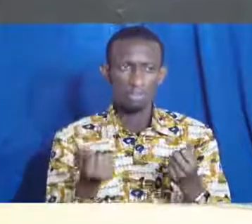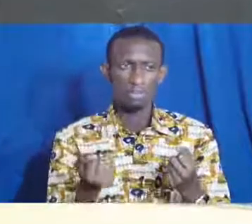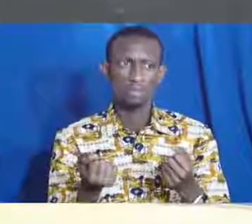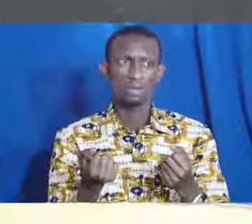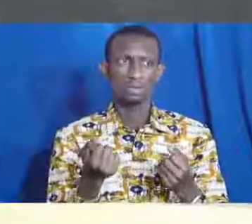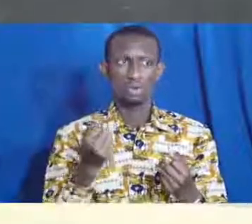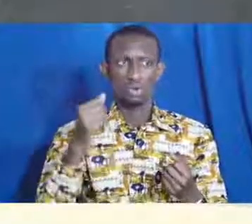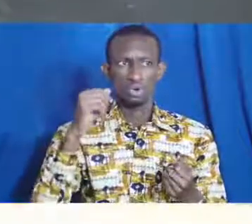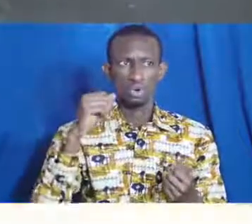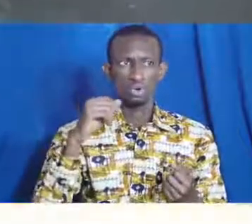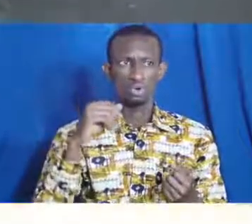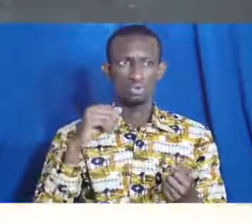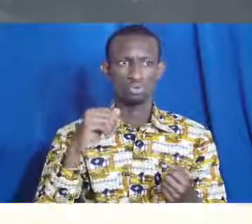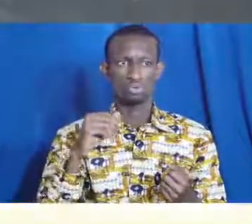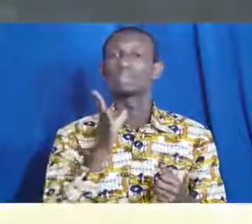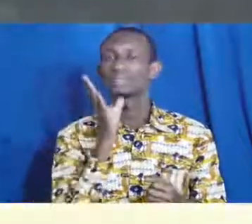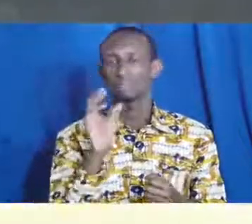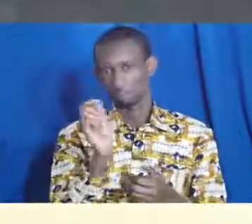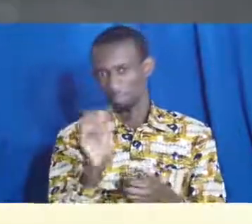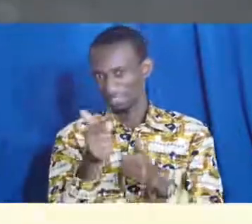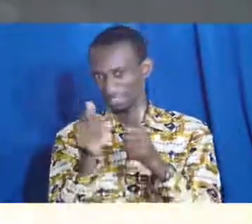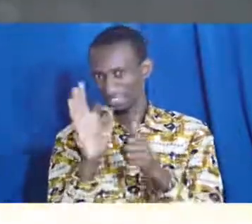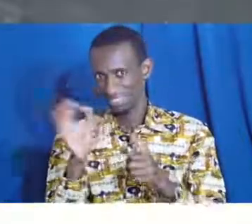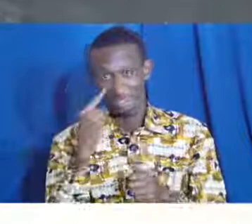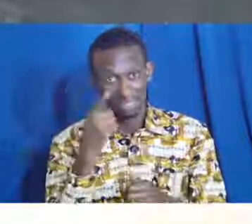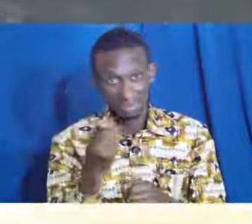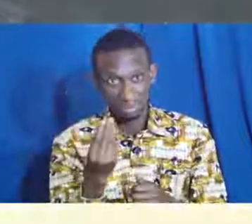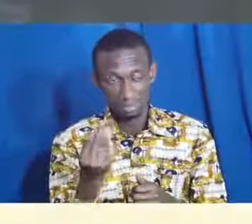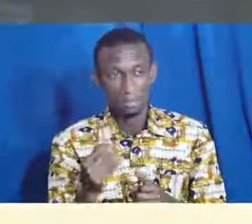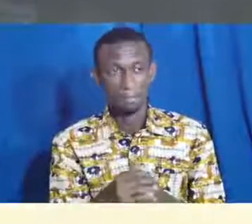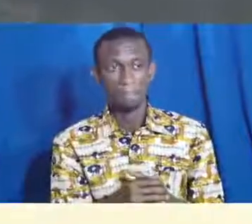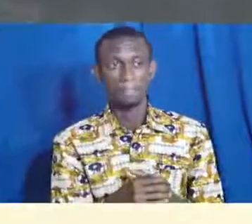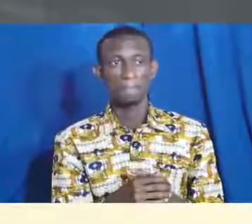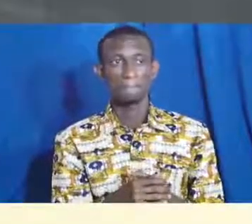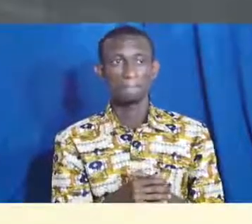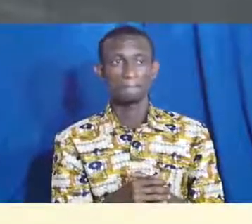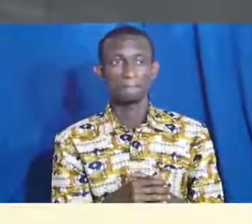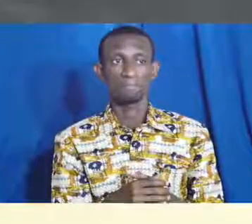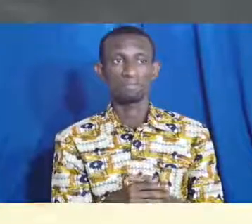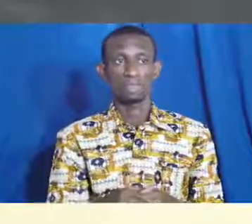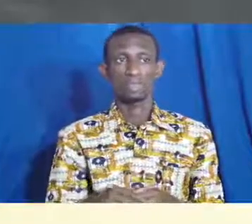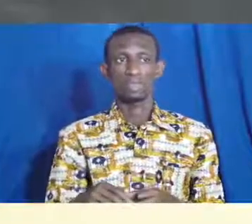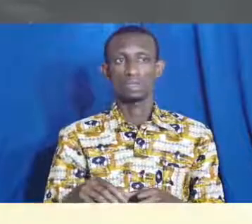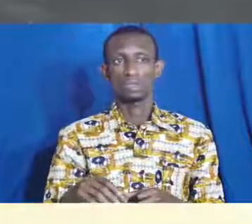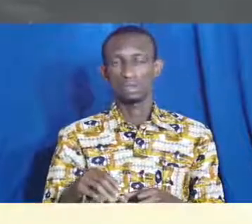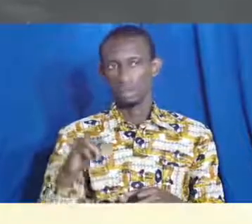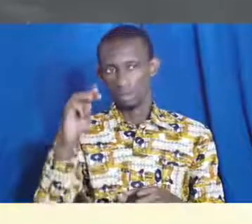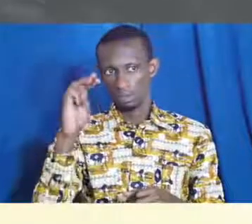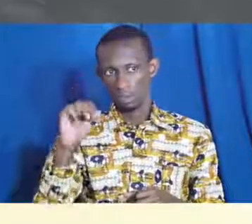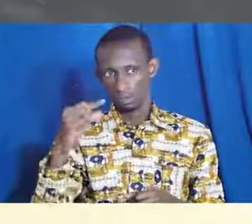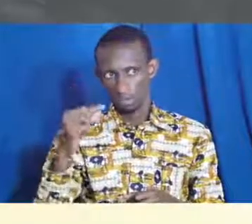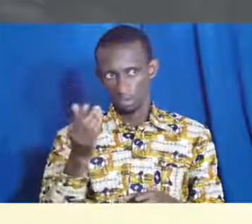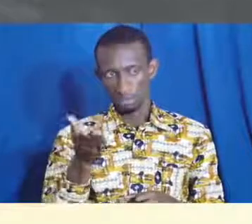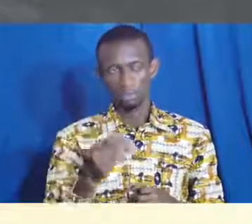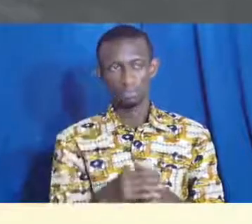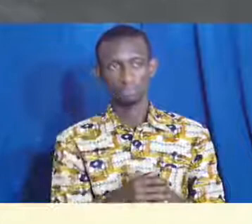gold. Let me just write it properly here so that you can see it clearly. So you have mercury,